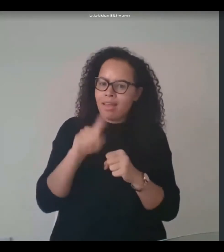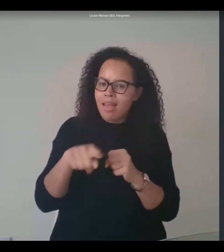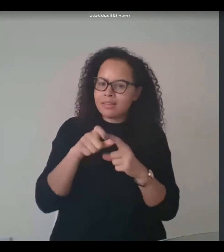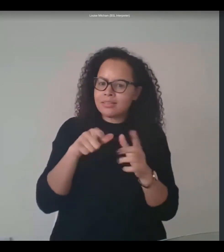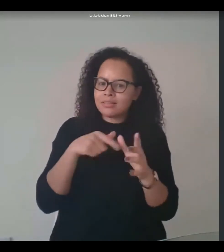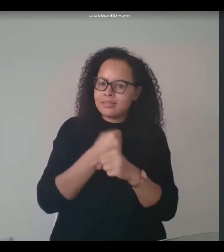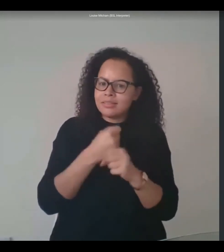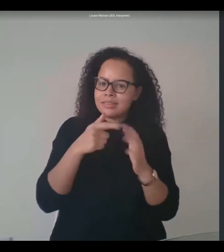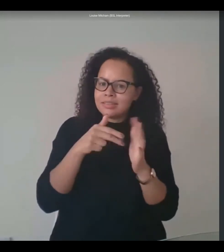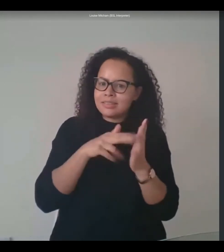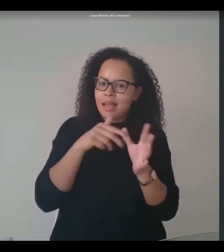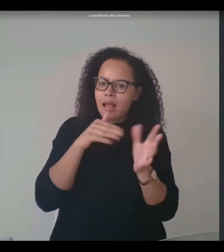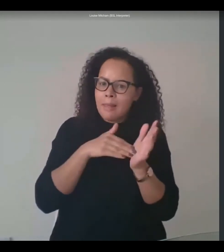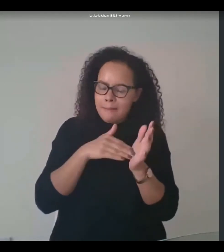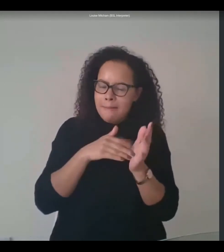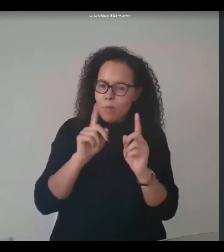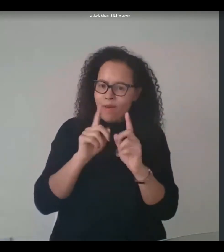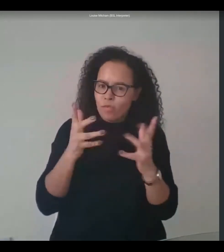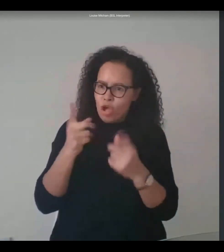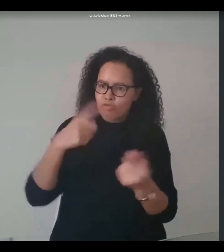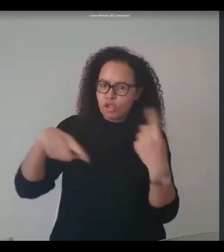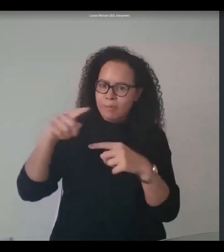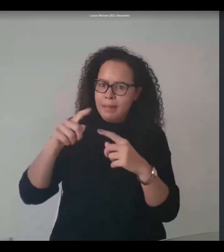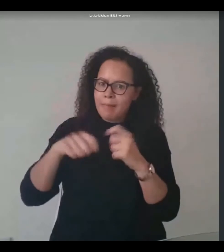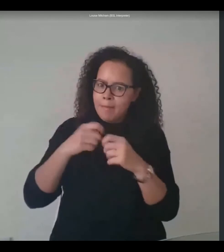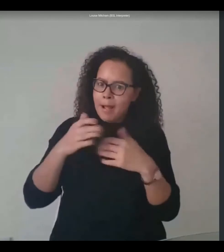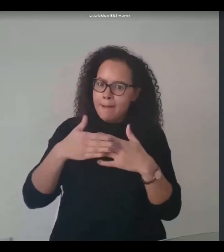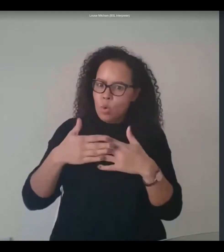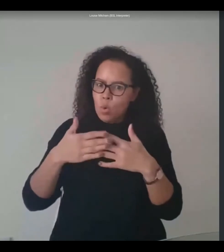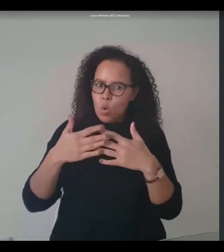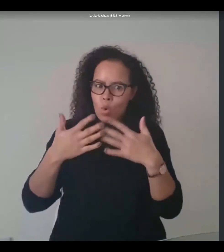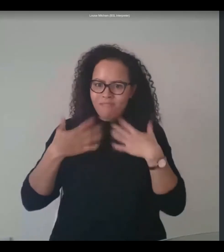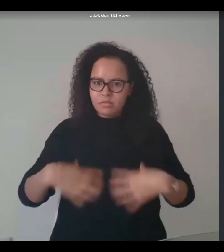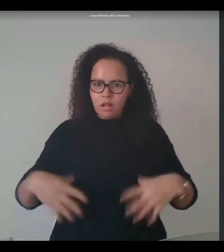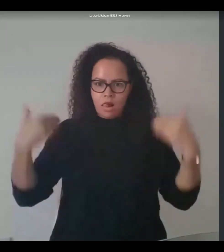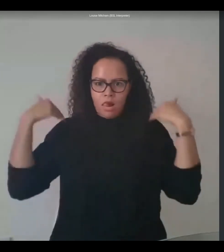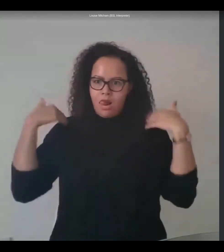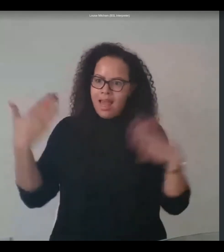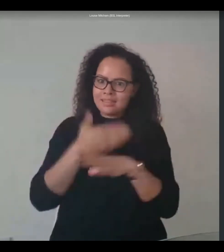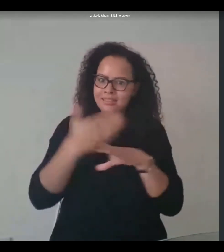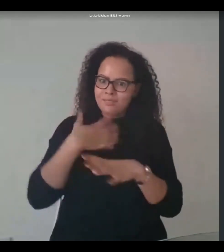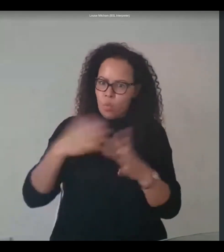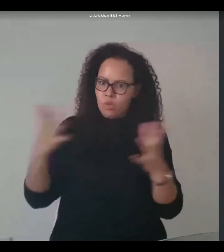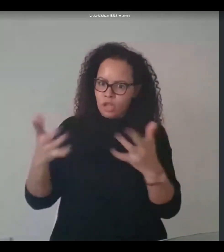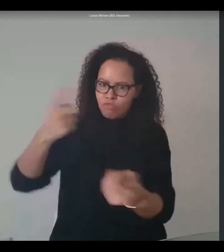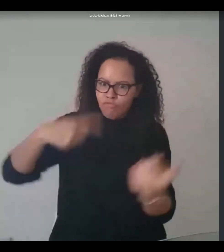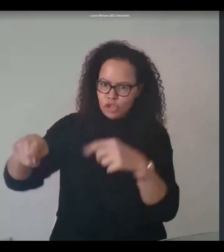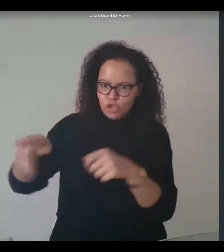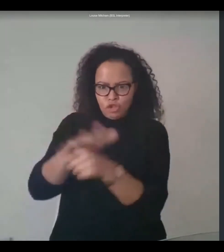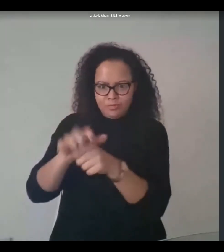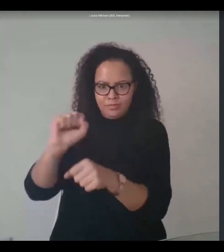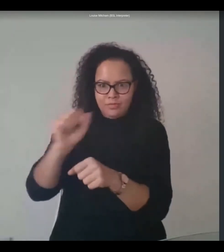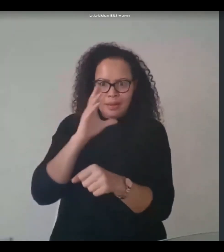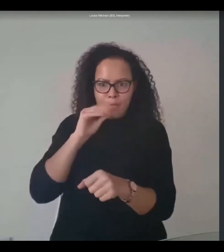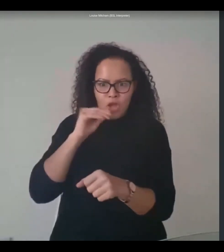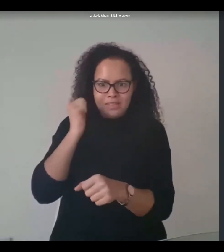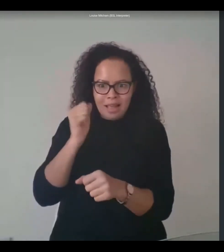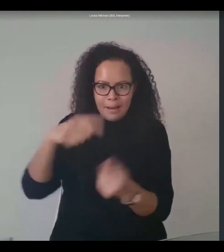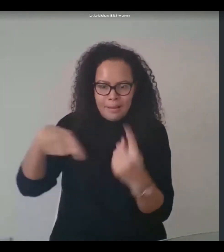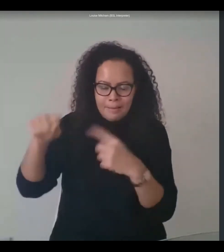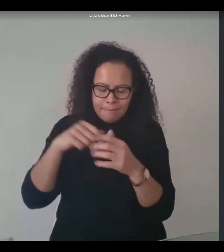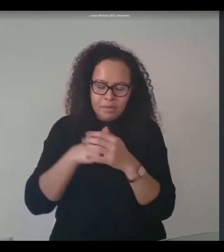more physically active, especially those families that are not as physically active. And later on, it then became that we got to the point whereby even if